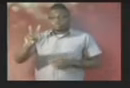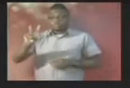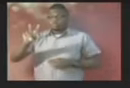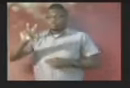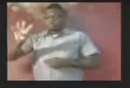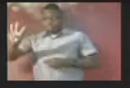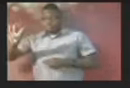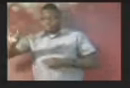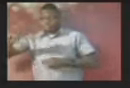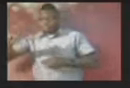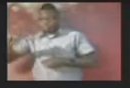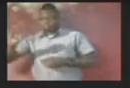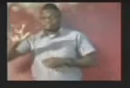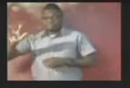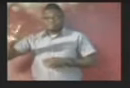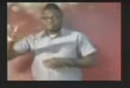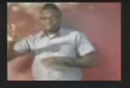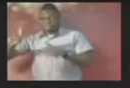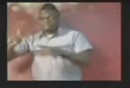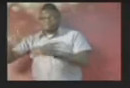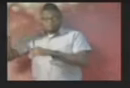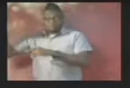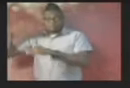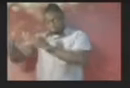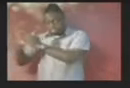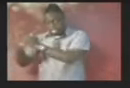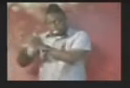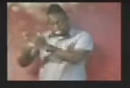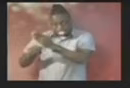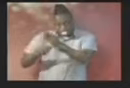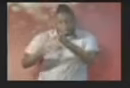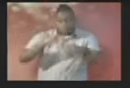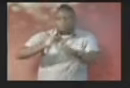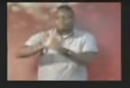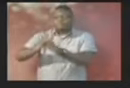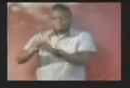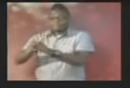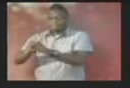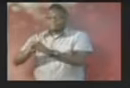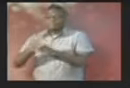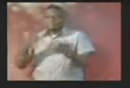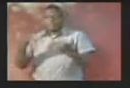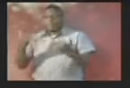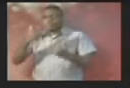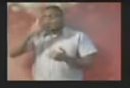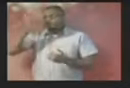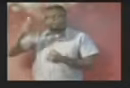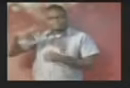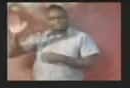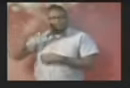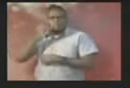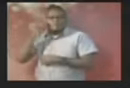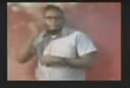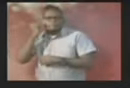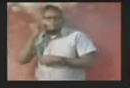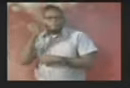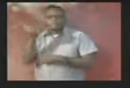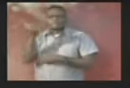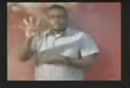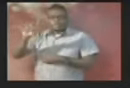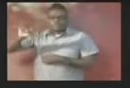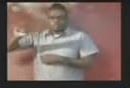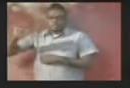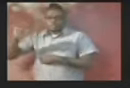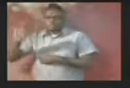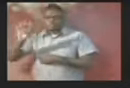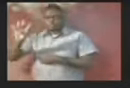24,314 persons confirmed as COVID positive. Total number of recovered patients stand at 14,249,